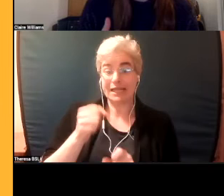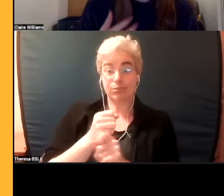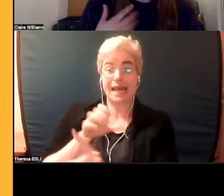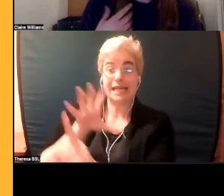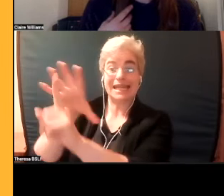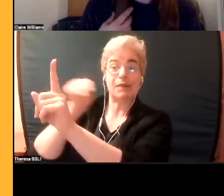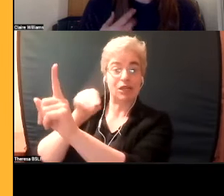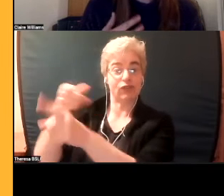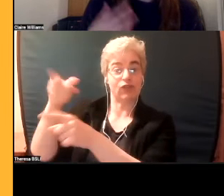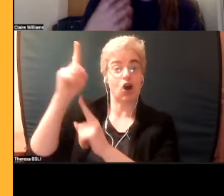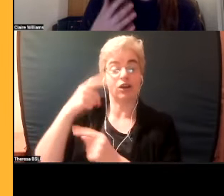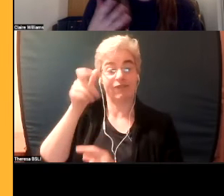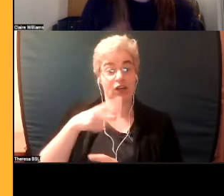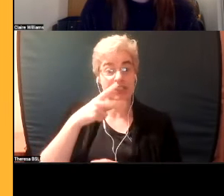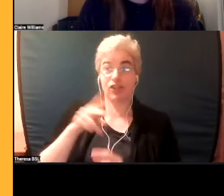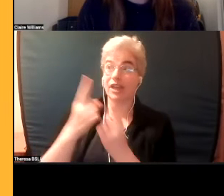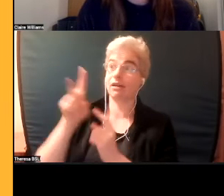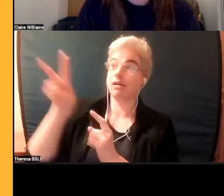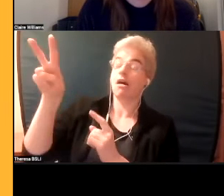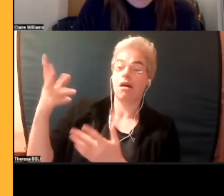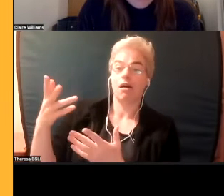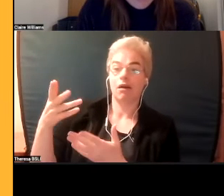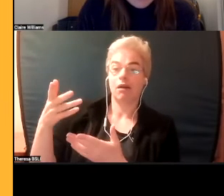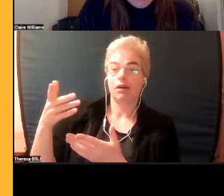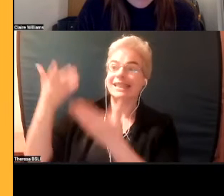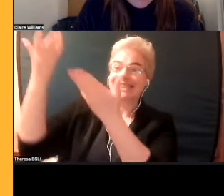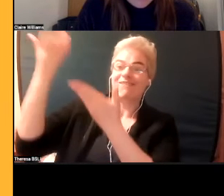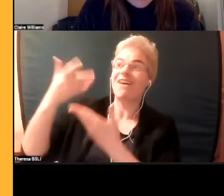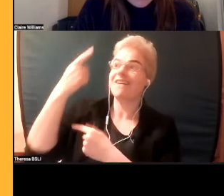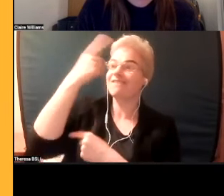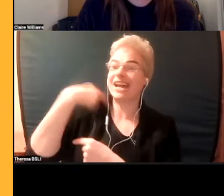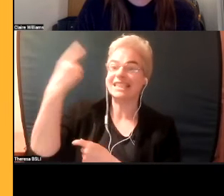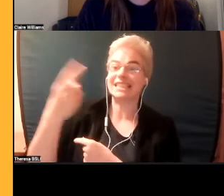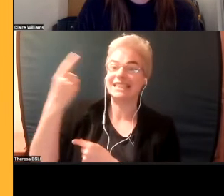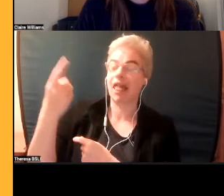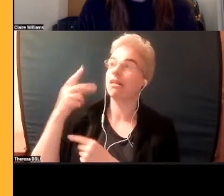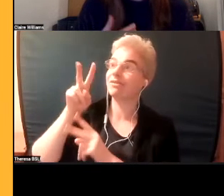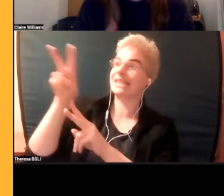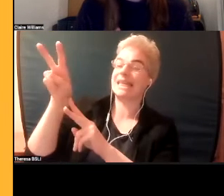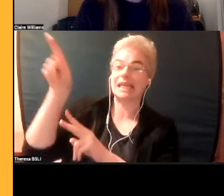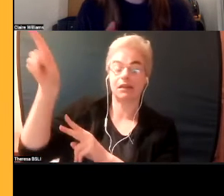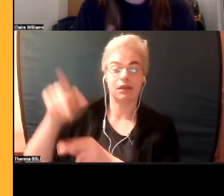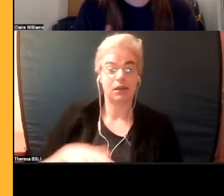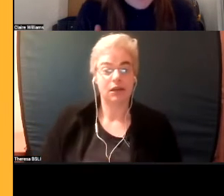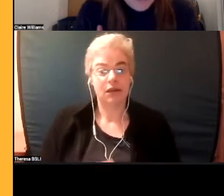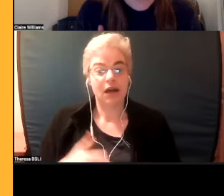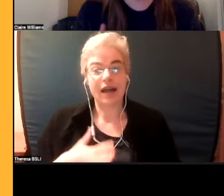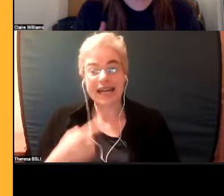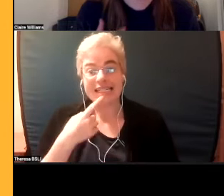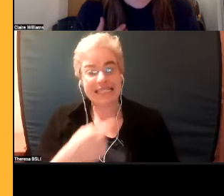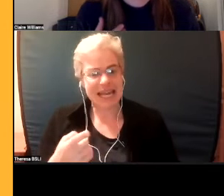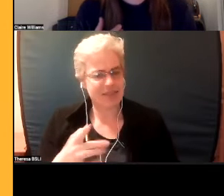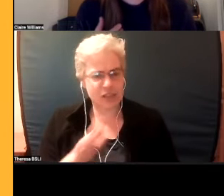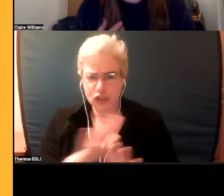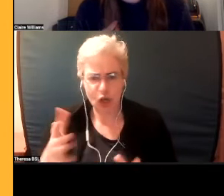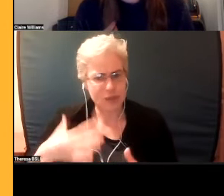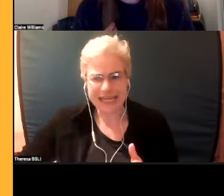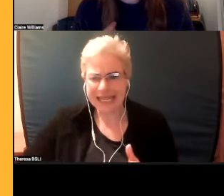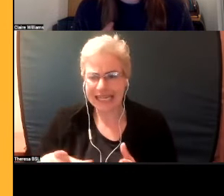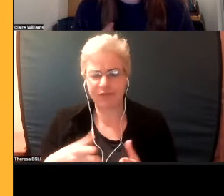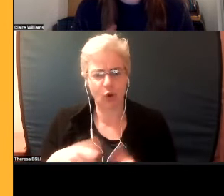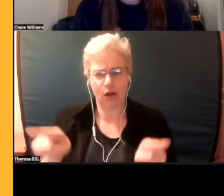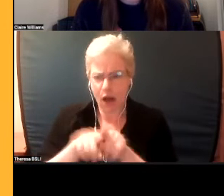that the human sees is the divine face itself. I'd like to make the case that there is no requirement for